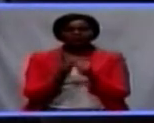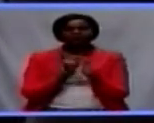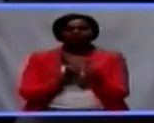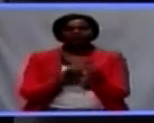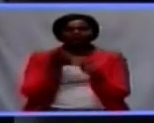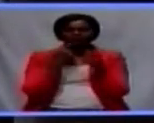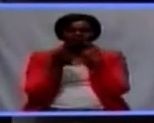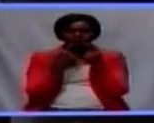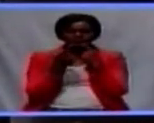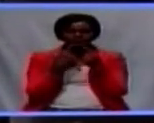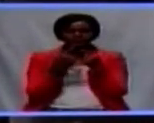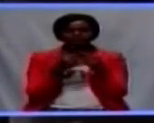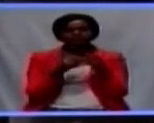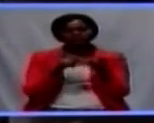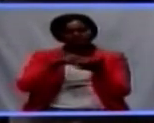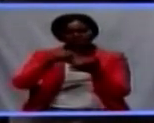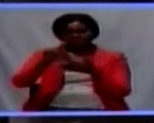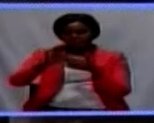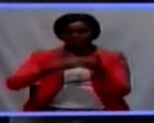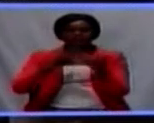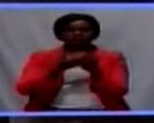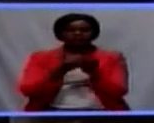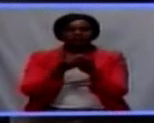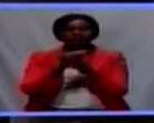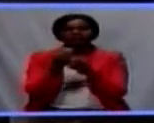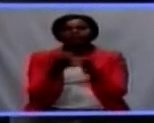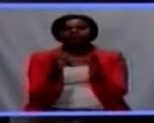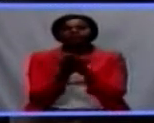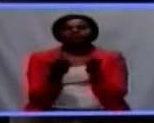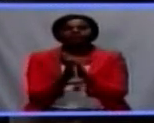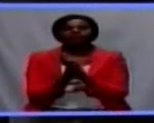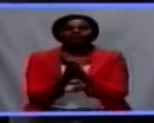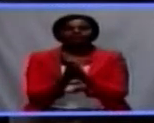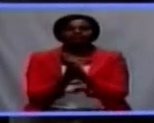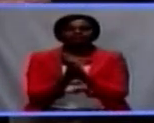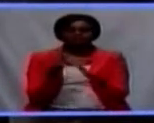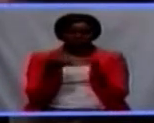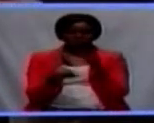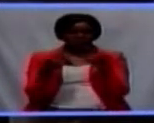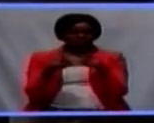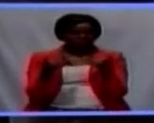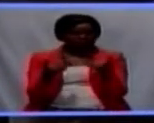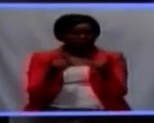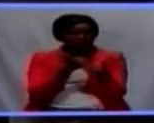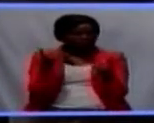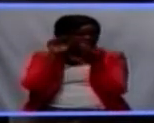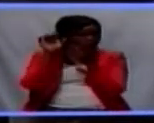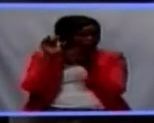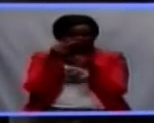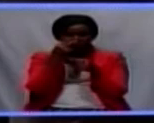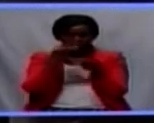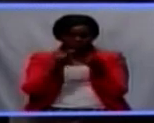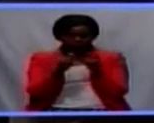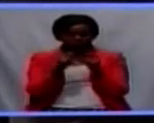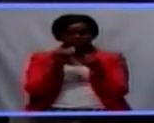and falsification of tax returns or documents. What is going on? Any hope to see this change in